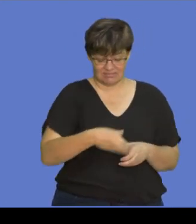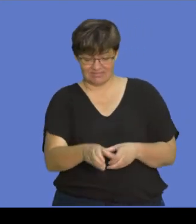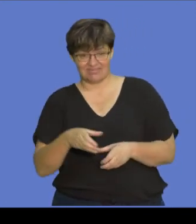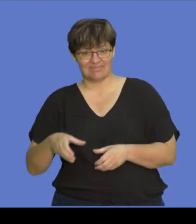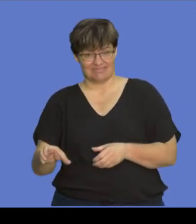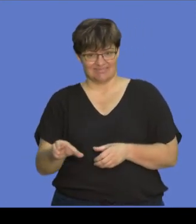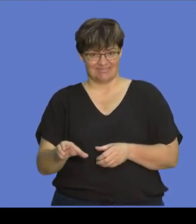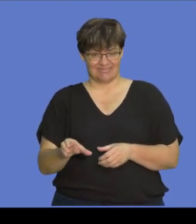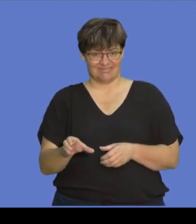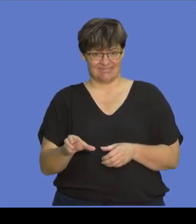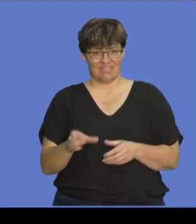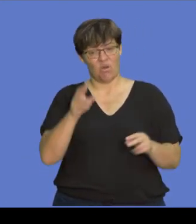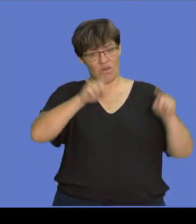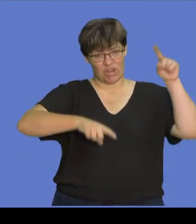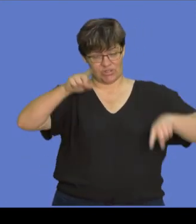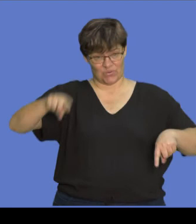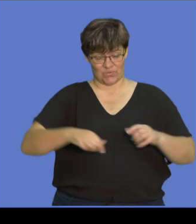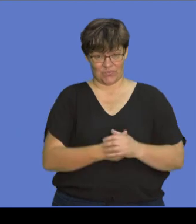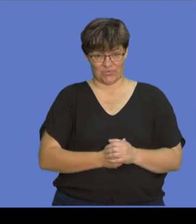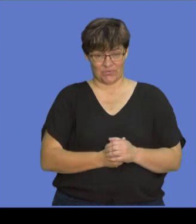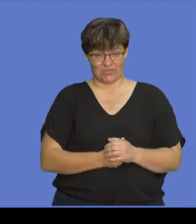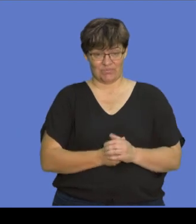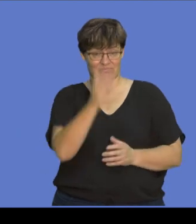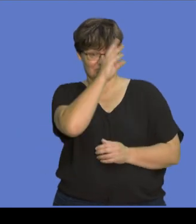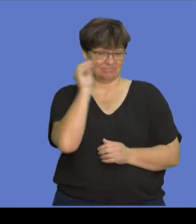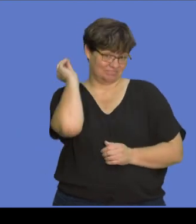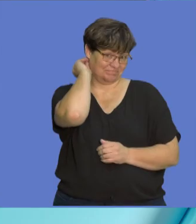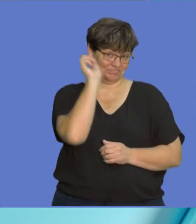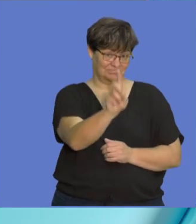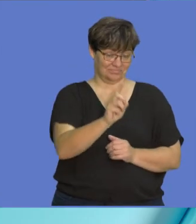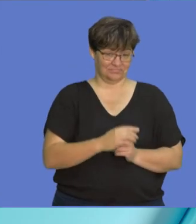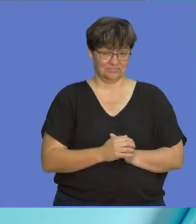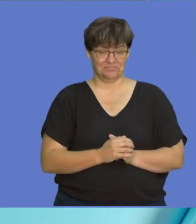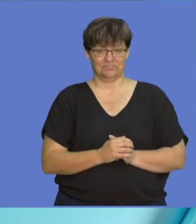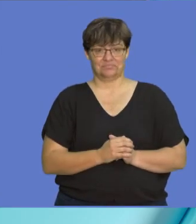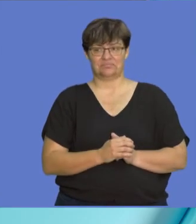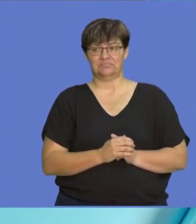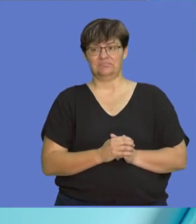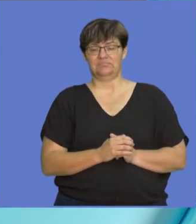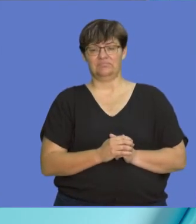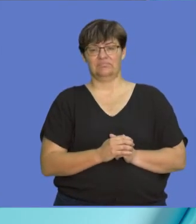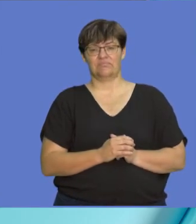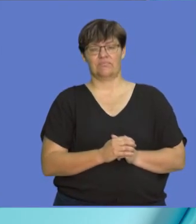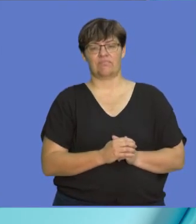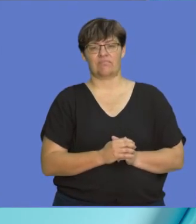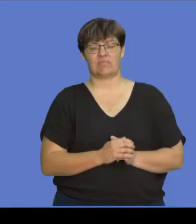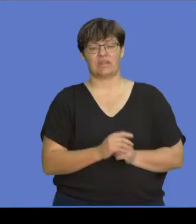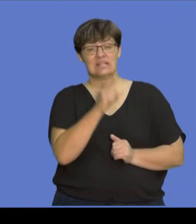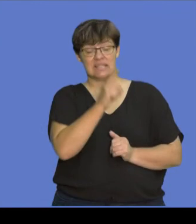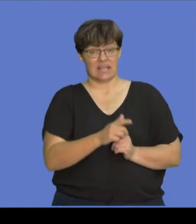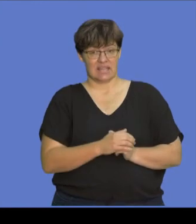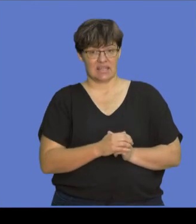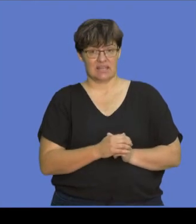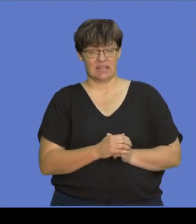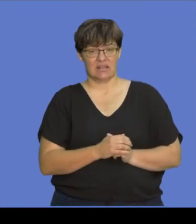a particular ratio, right? So keep that in mind. You were told this was a